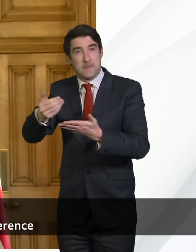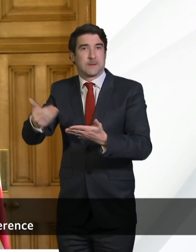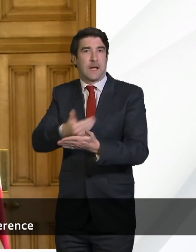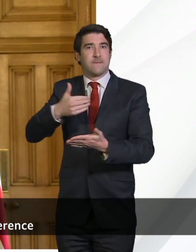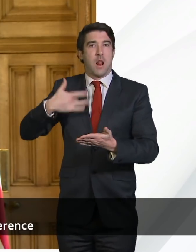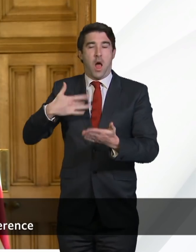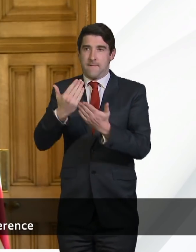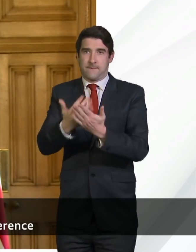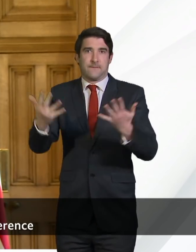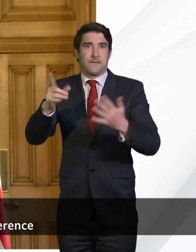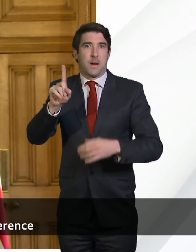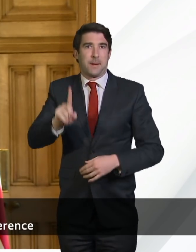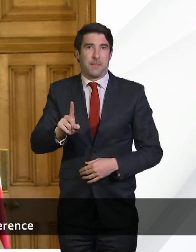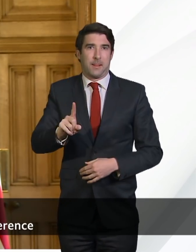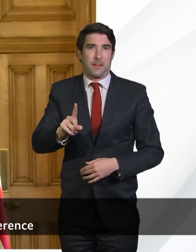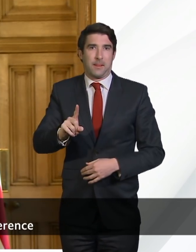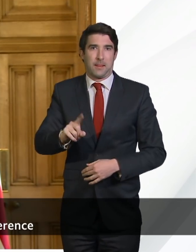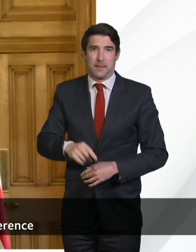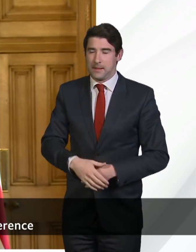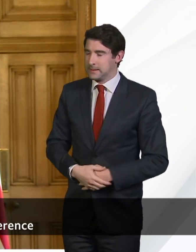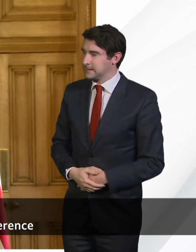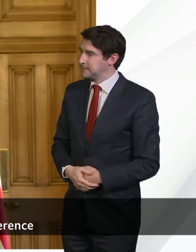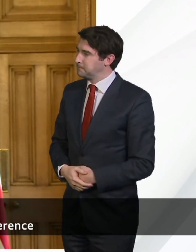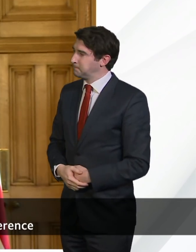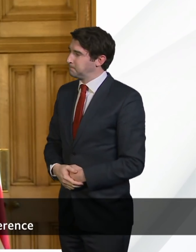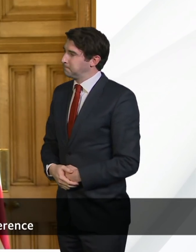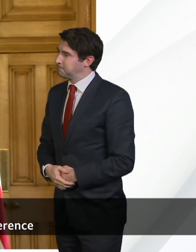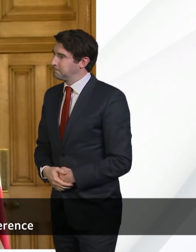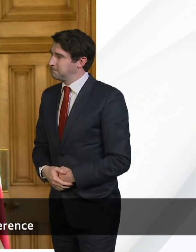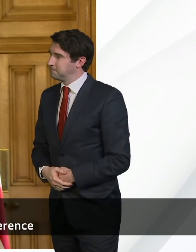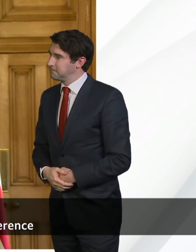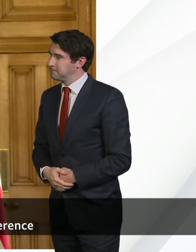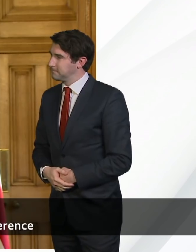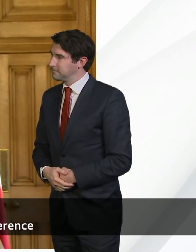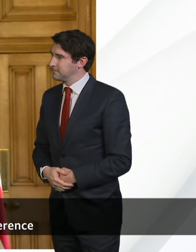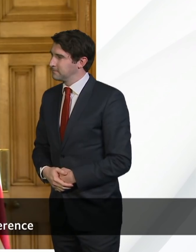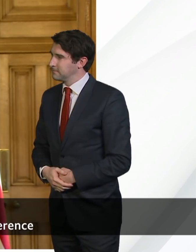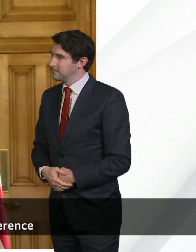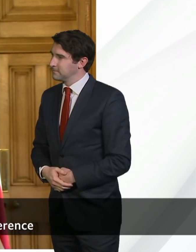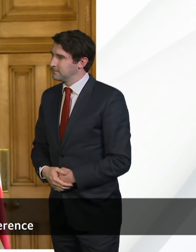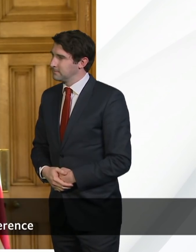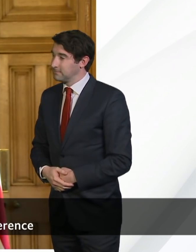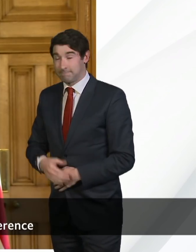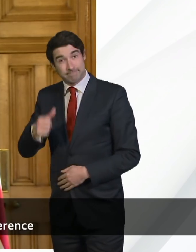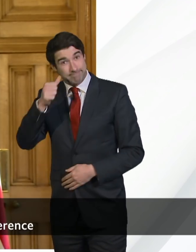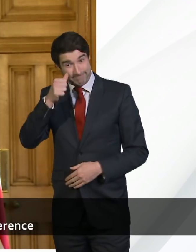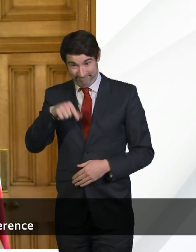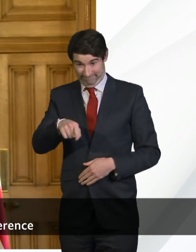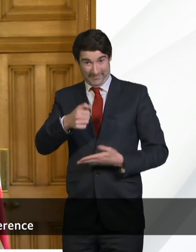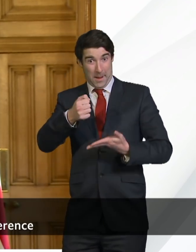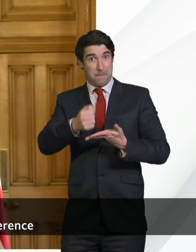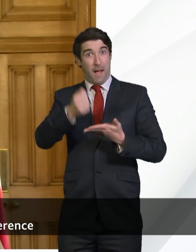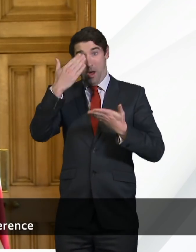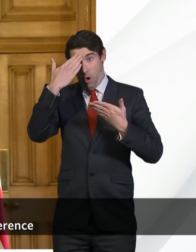Now, as we look forward to the long bank holiday Easter weekend, I know some people are going to start wondering, is it time to ease up on